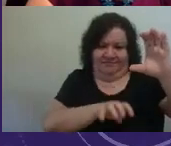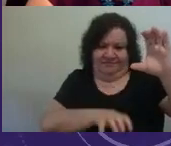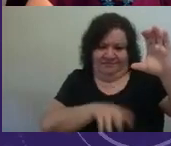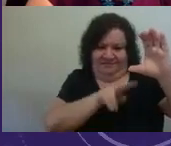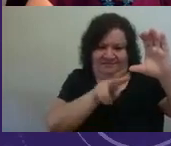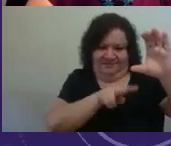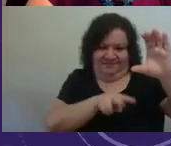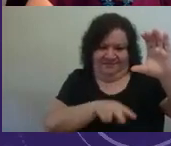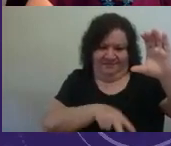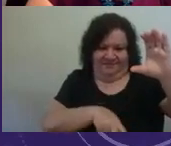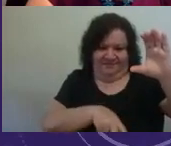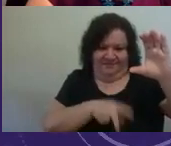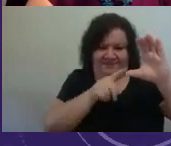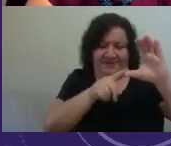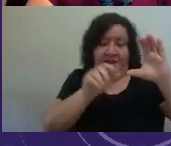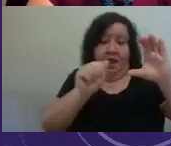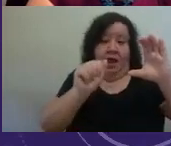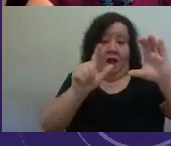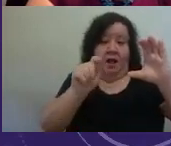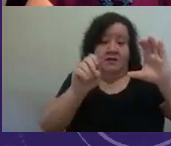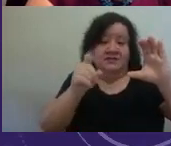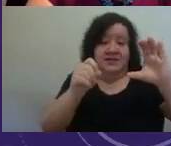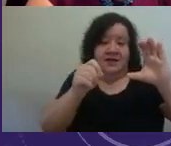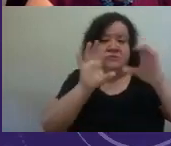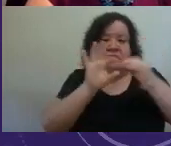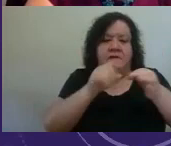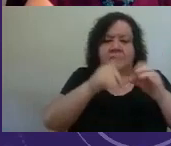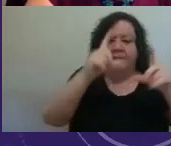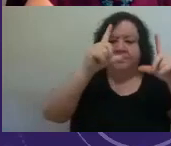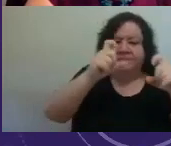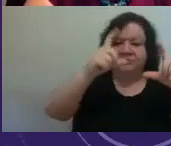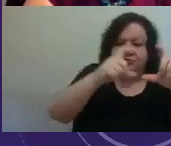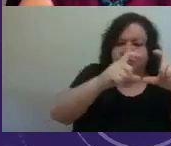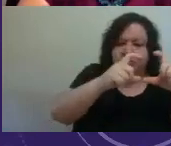will select the option to read the alt text for the image.